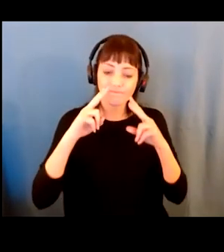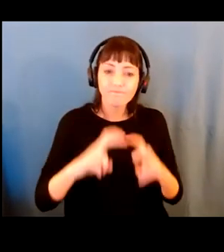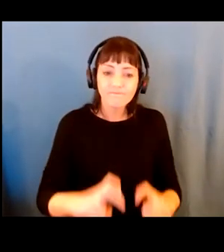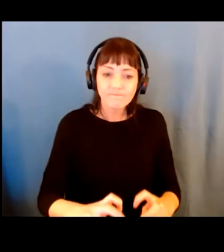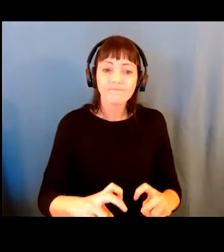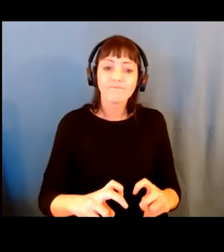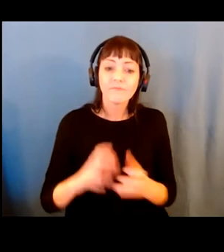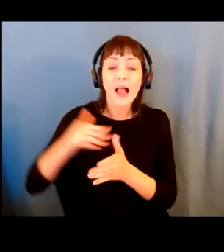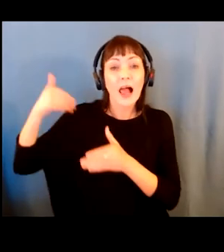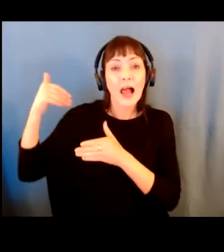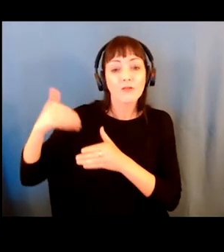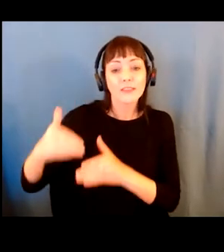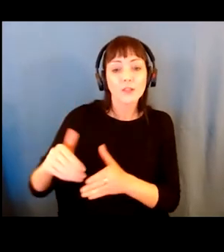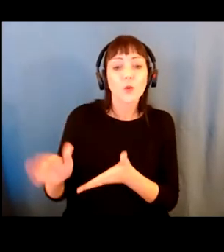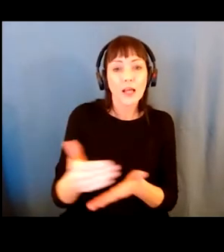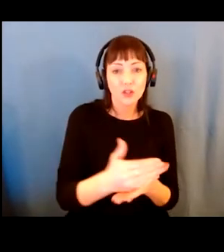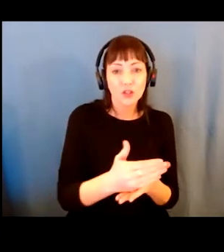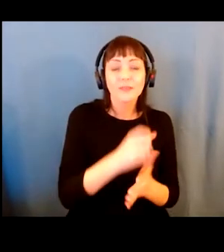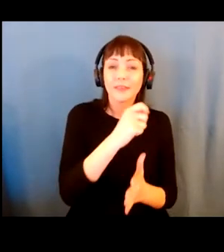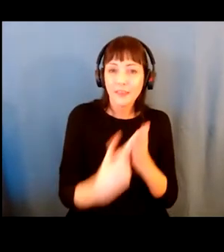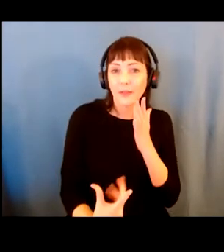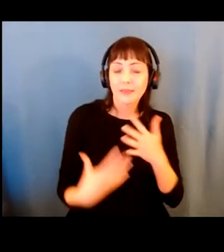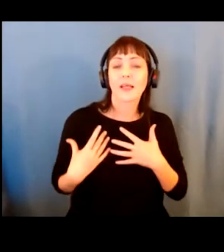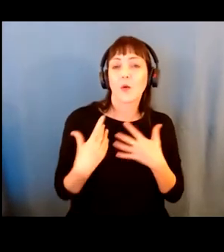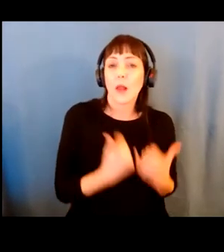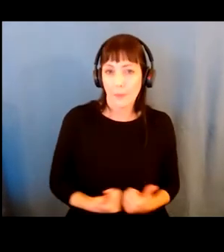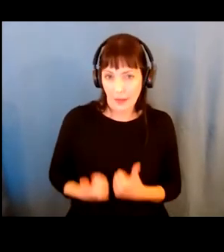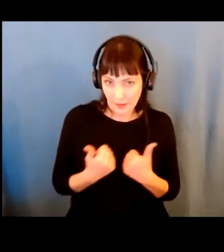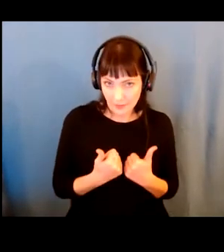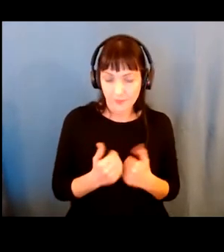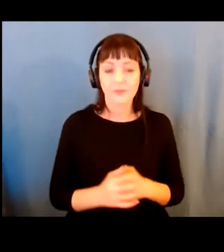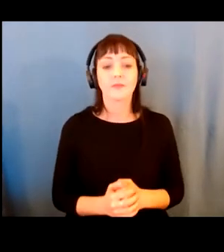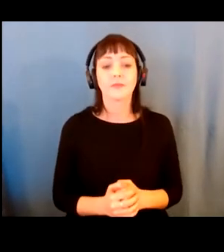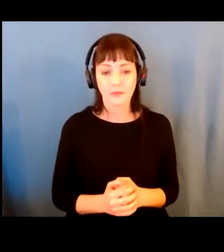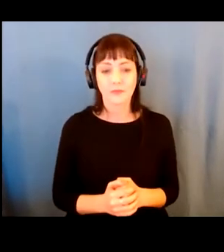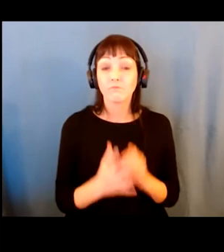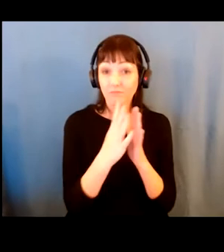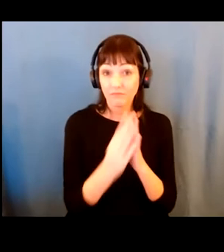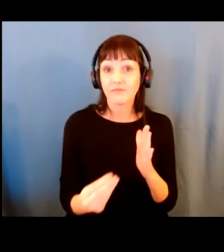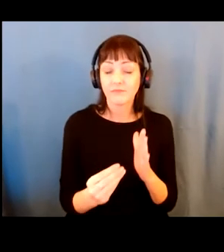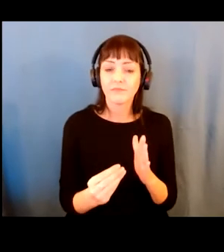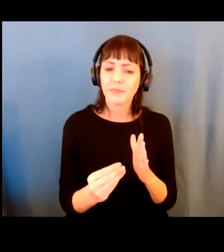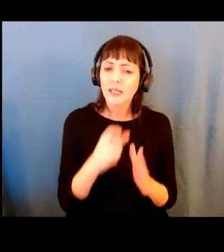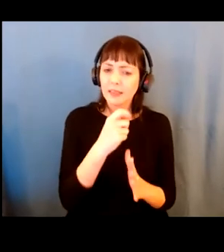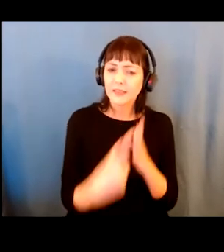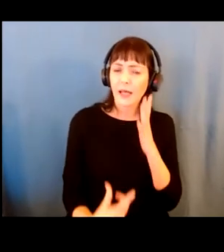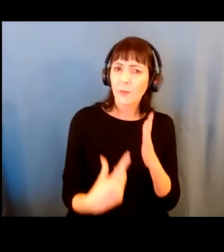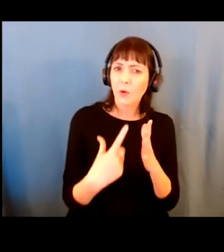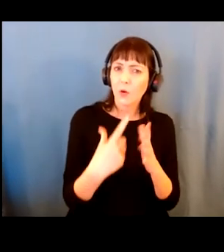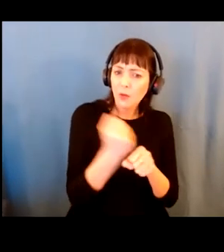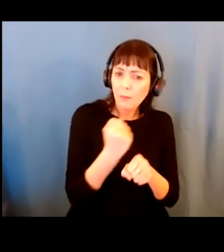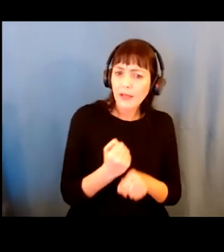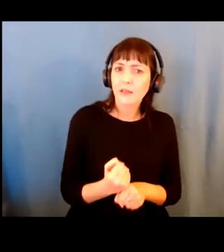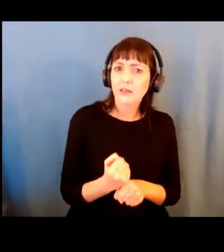heritage collections, disability, and well-being. For example, are disabled makers and visitors reflected